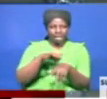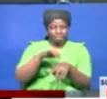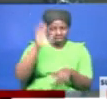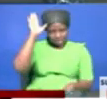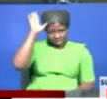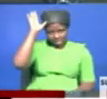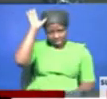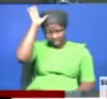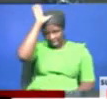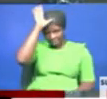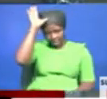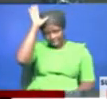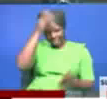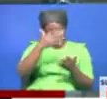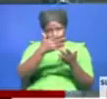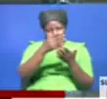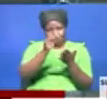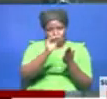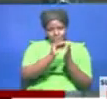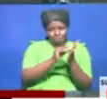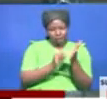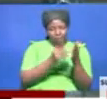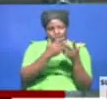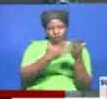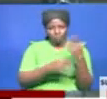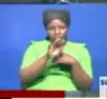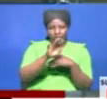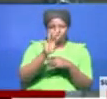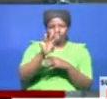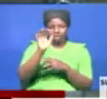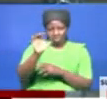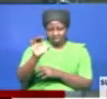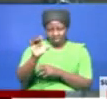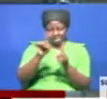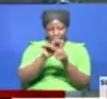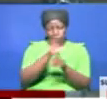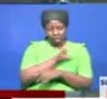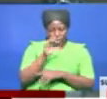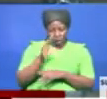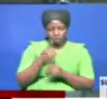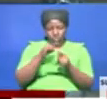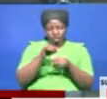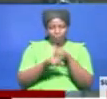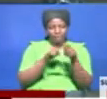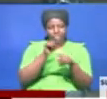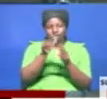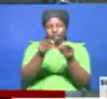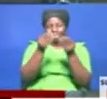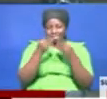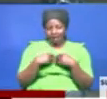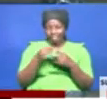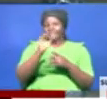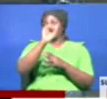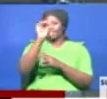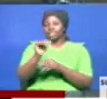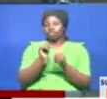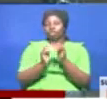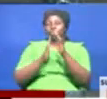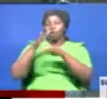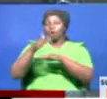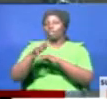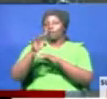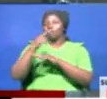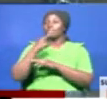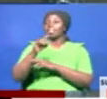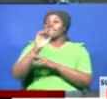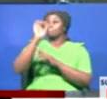his Form 34C, and again the commissioner spoke to that, you are giving percentages which actually even exceed 100%.